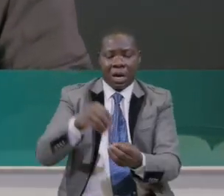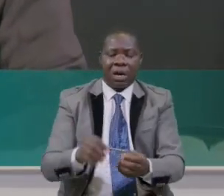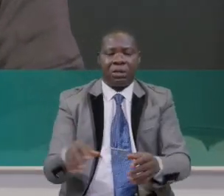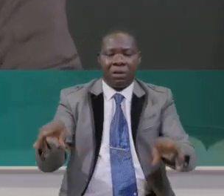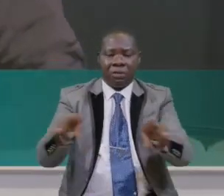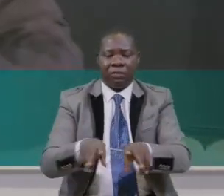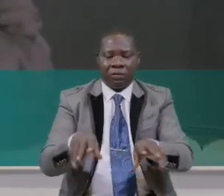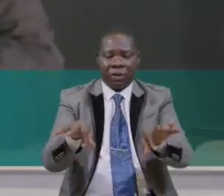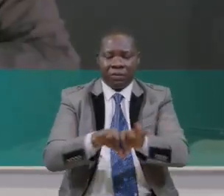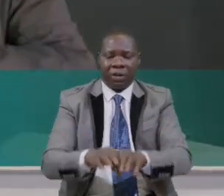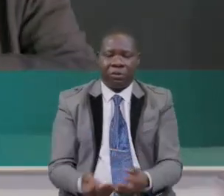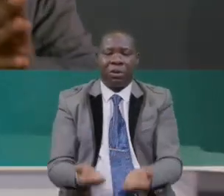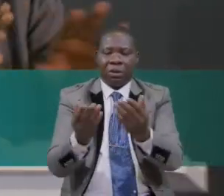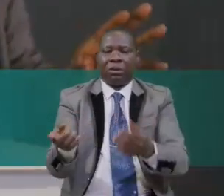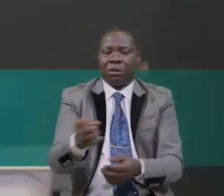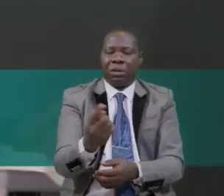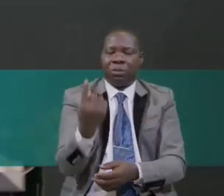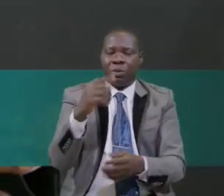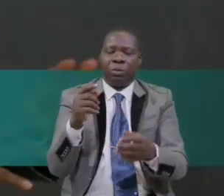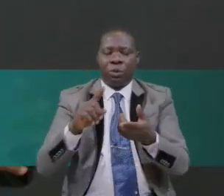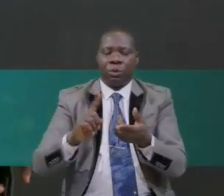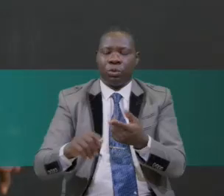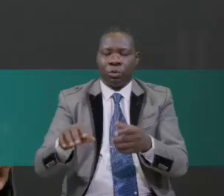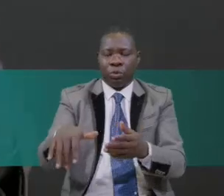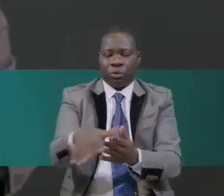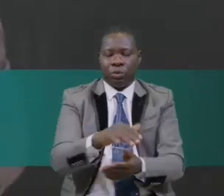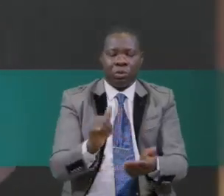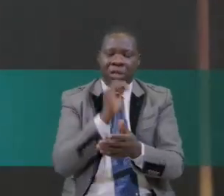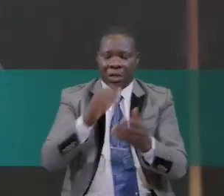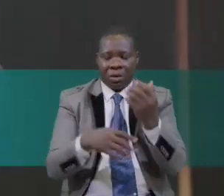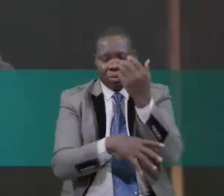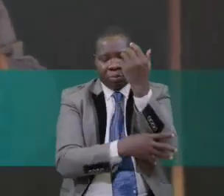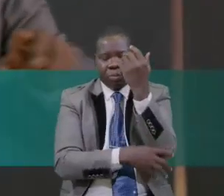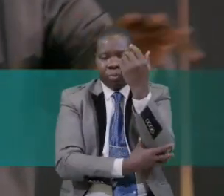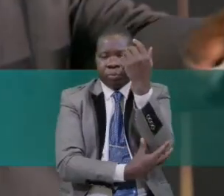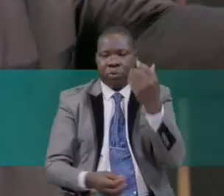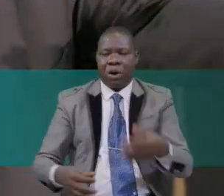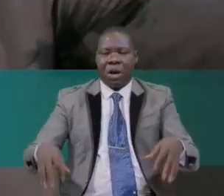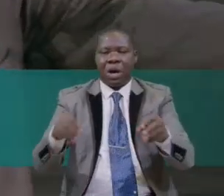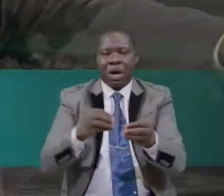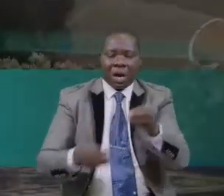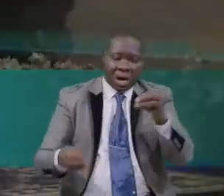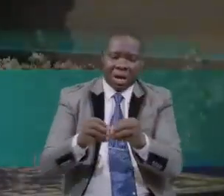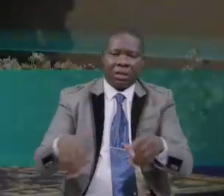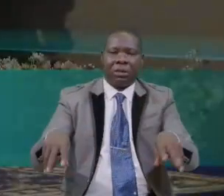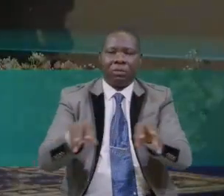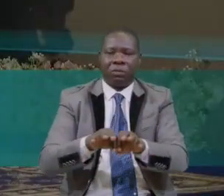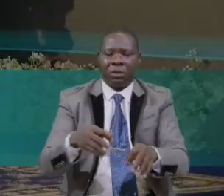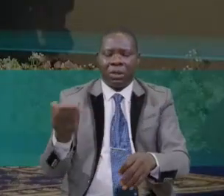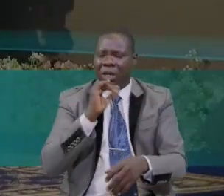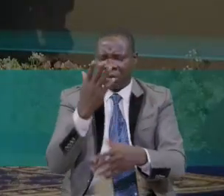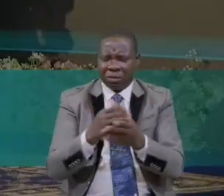add value. You know, there are preachers, and you know, they take even the little that